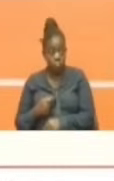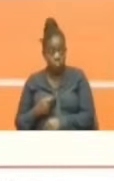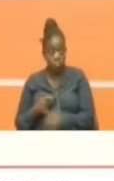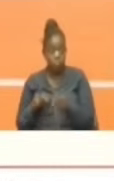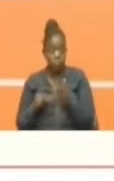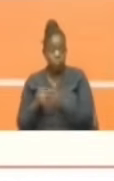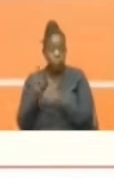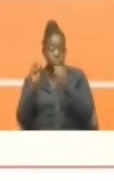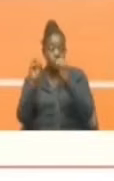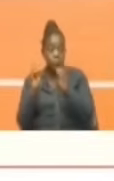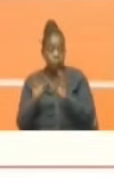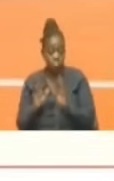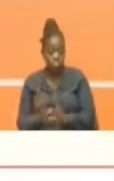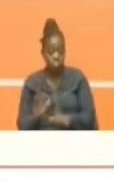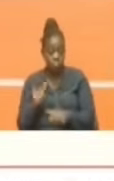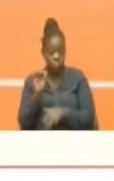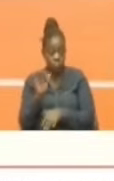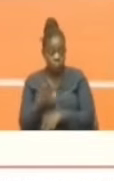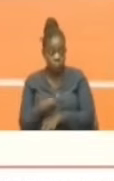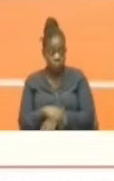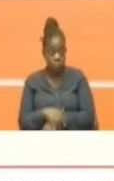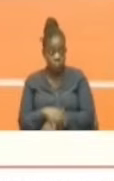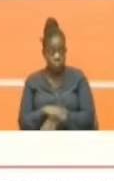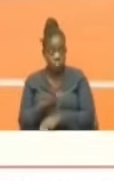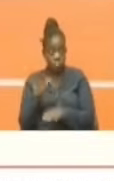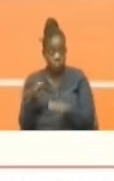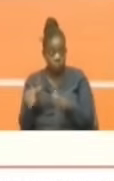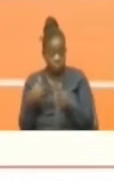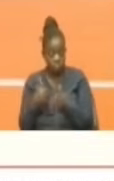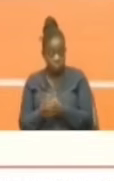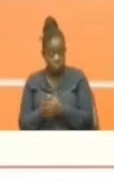okusasula abasomesa bamwe bonna